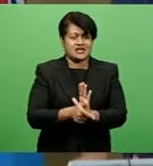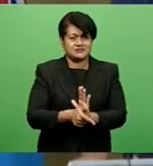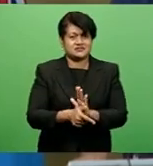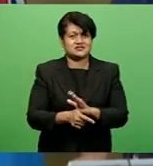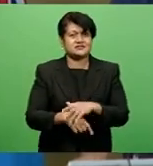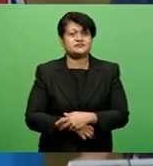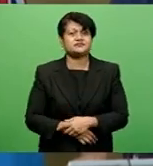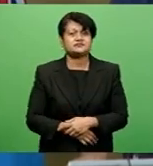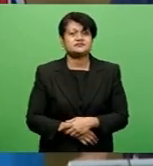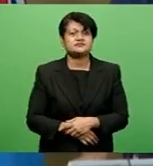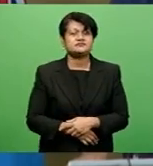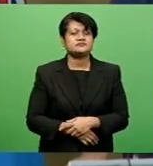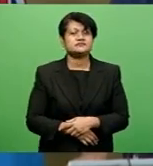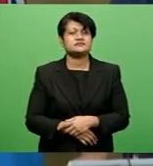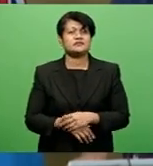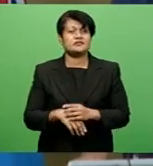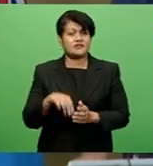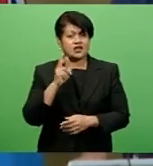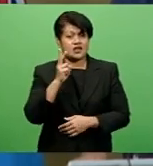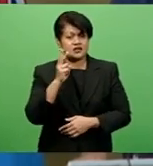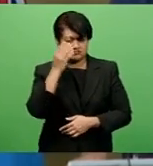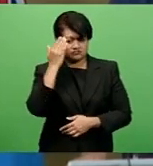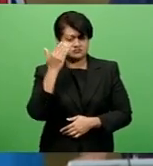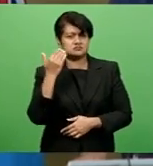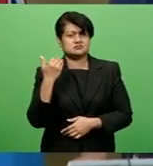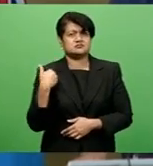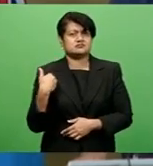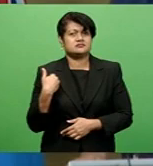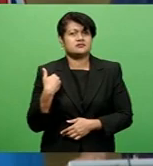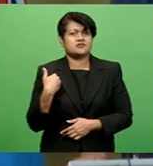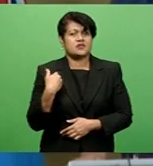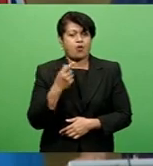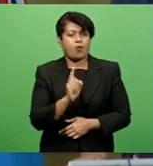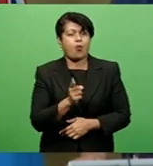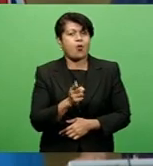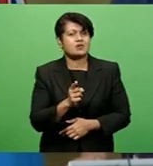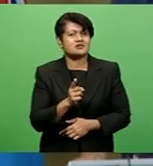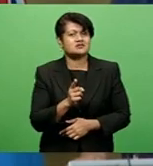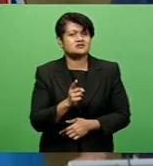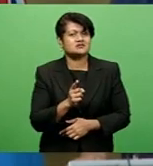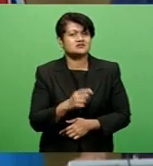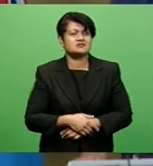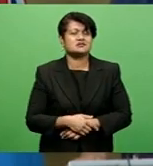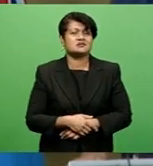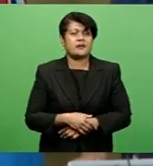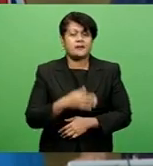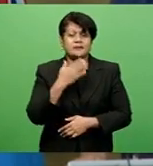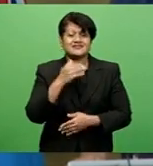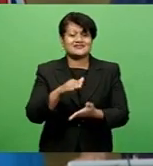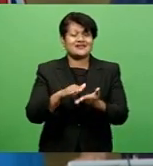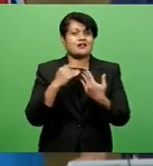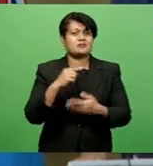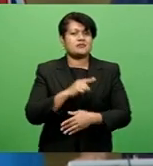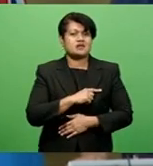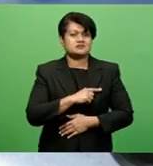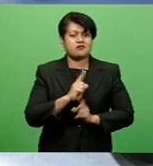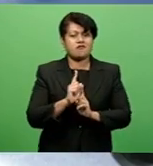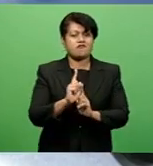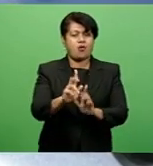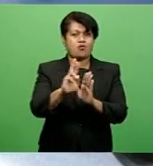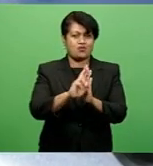reminding the public that warnings are issued for a reason. Please help us and adhere to these